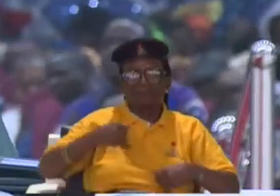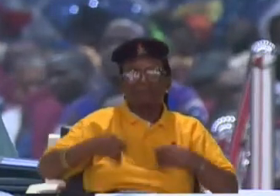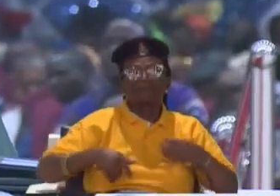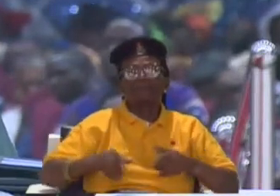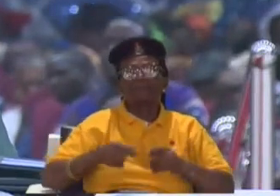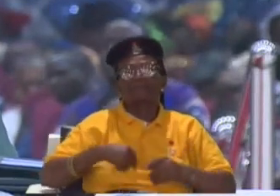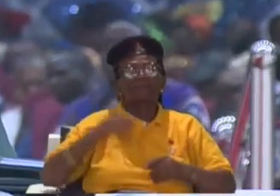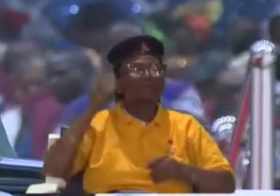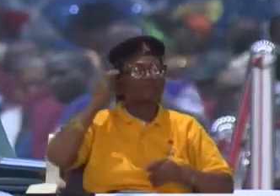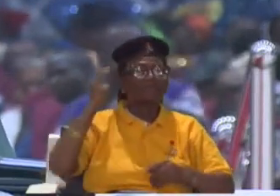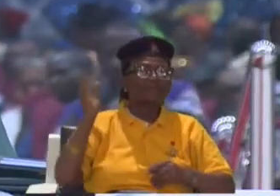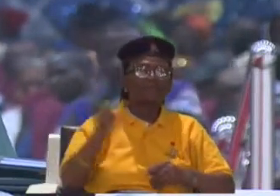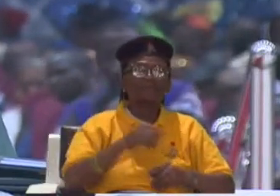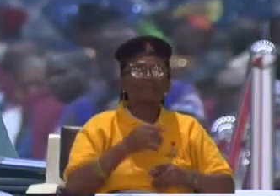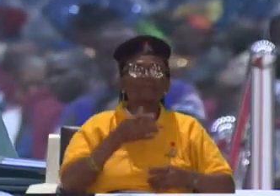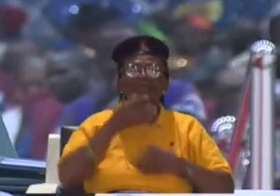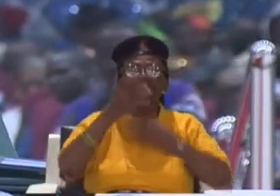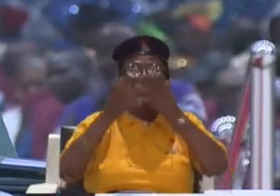own